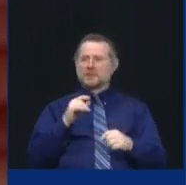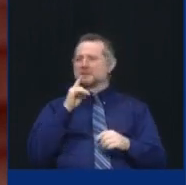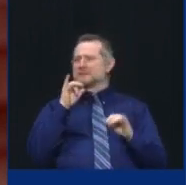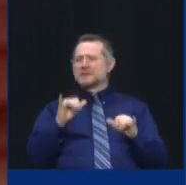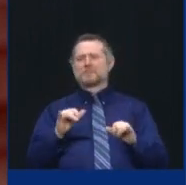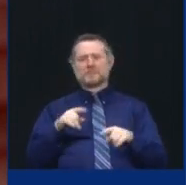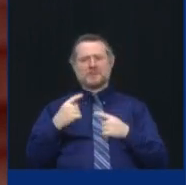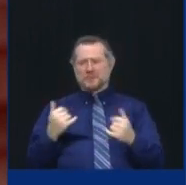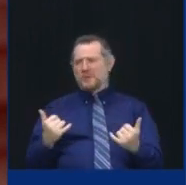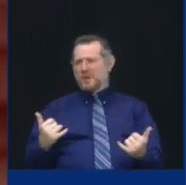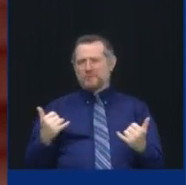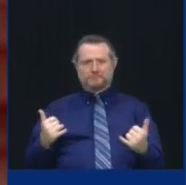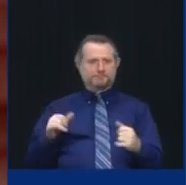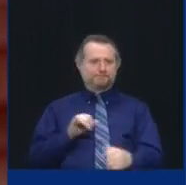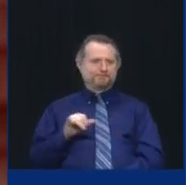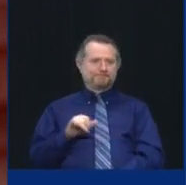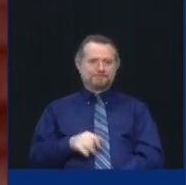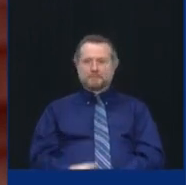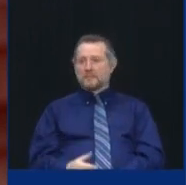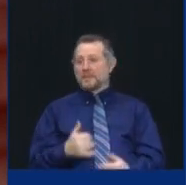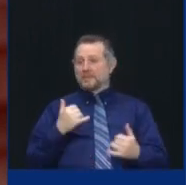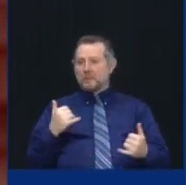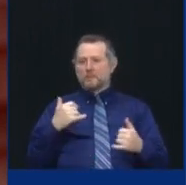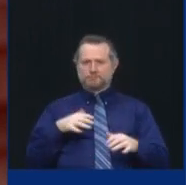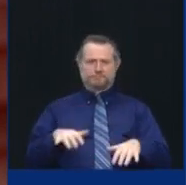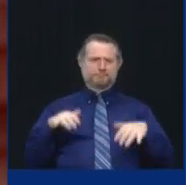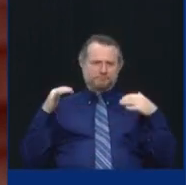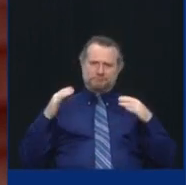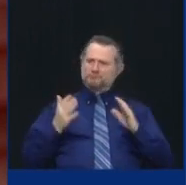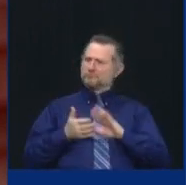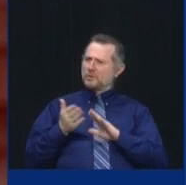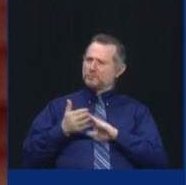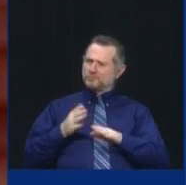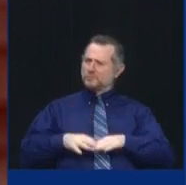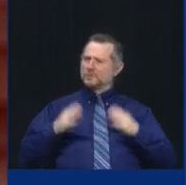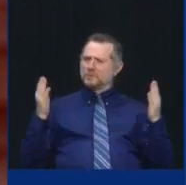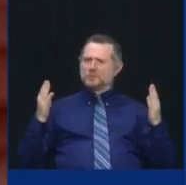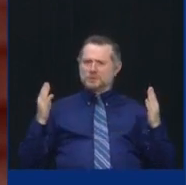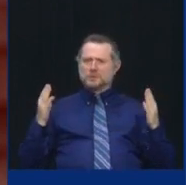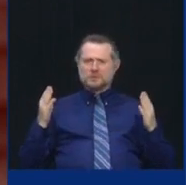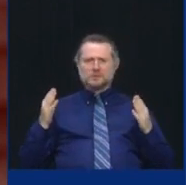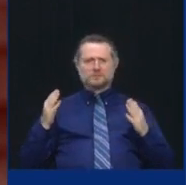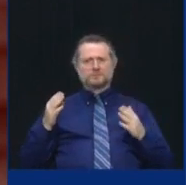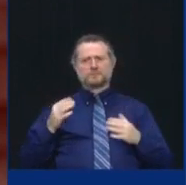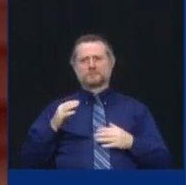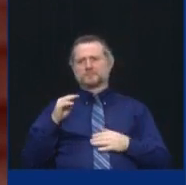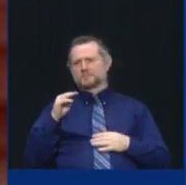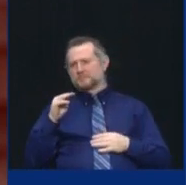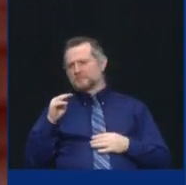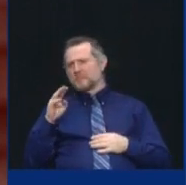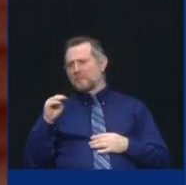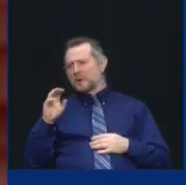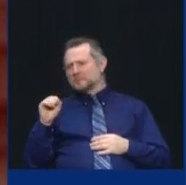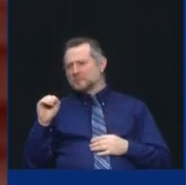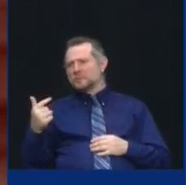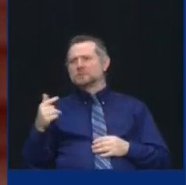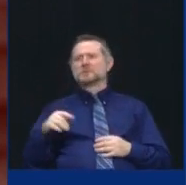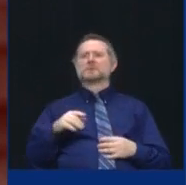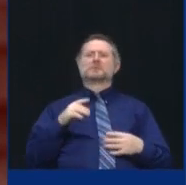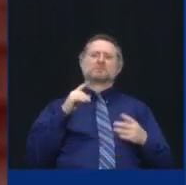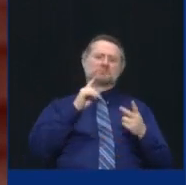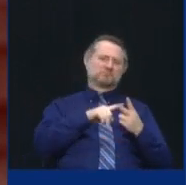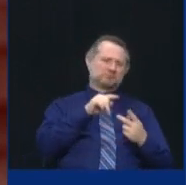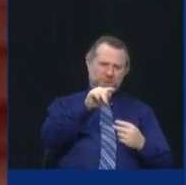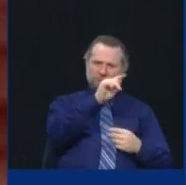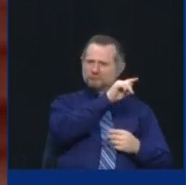right now. So right now, there are venues that have been operating in Madison Square Garden and others where there is an